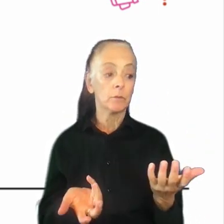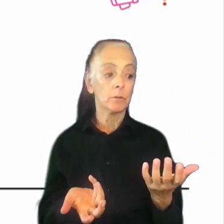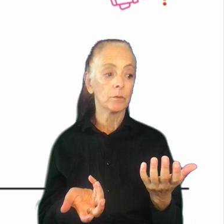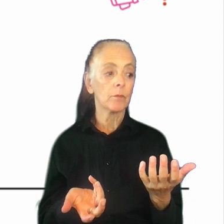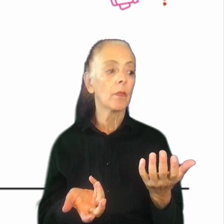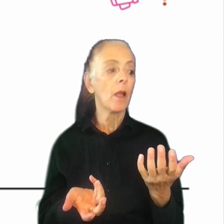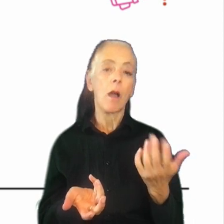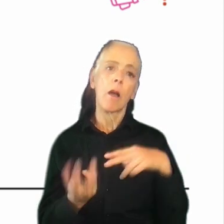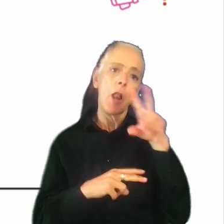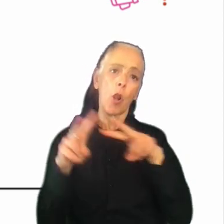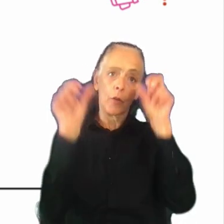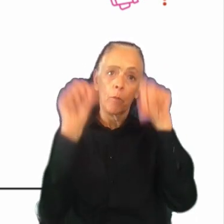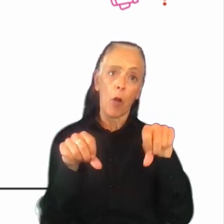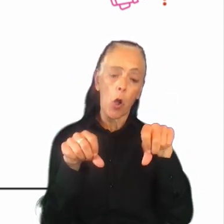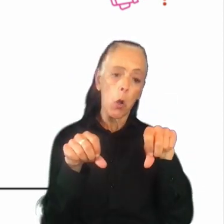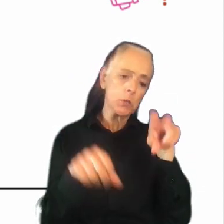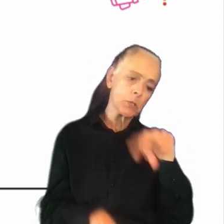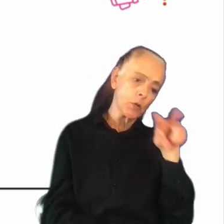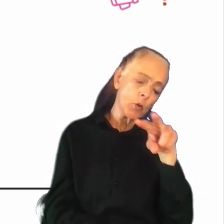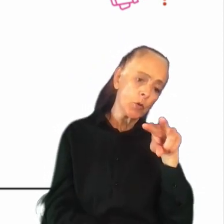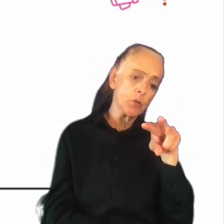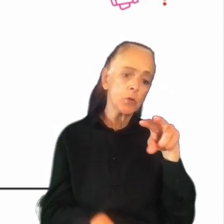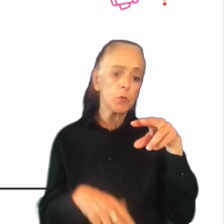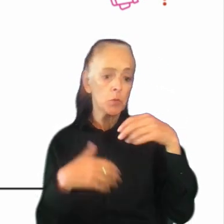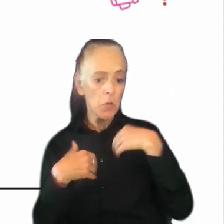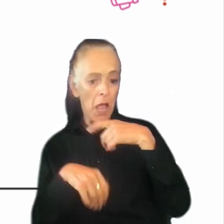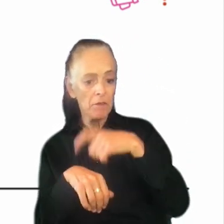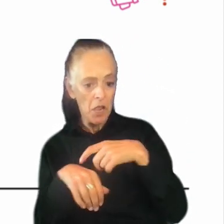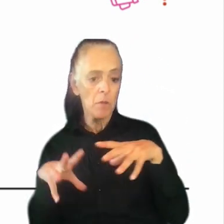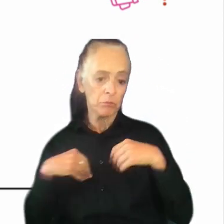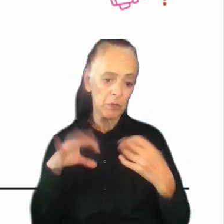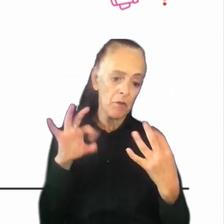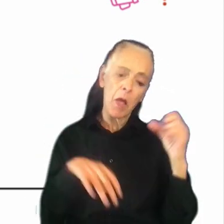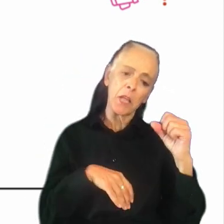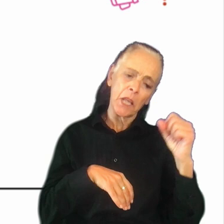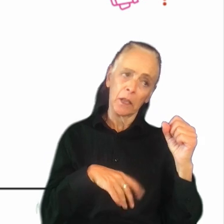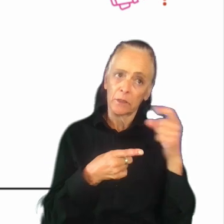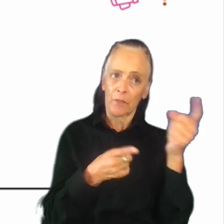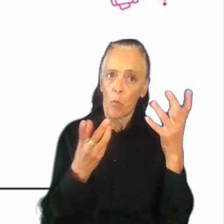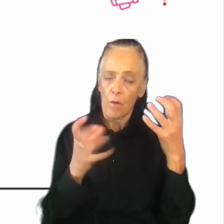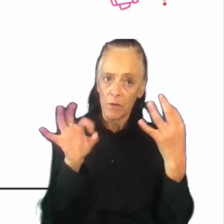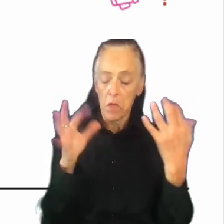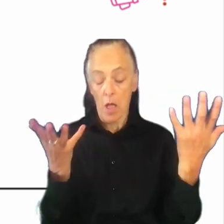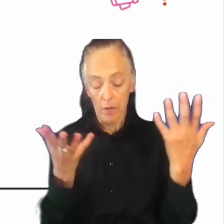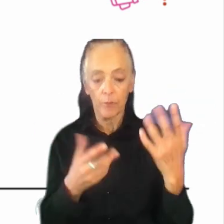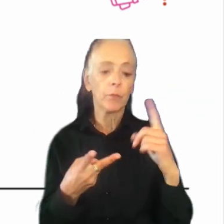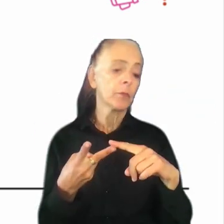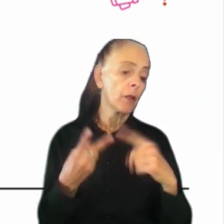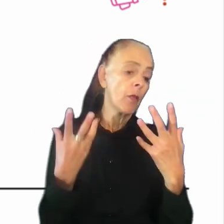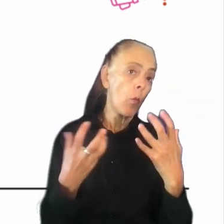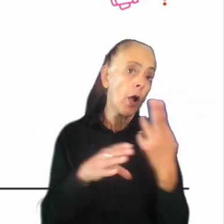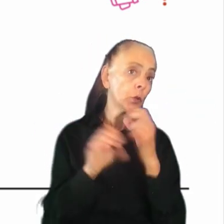looked at this post and i saw do they have time to take on feedback probably yes because they're asking for feedback do they want